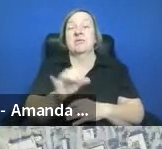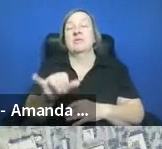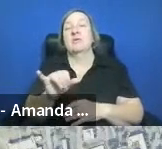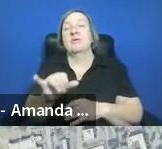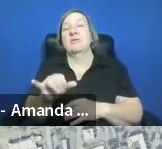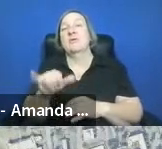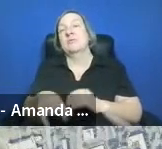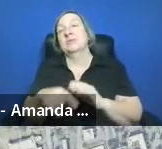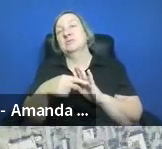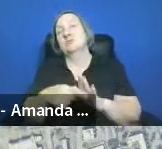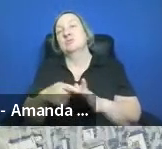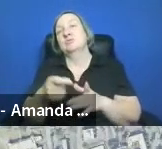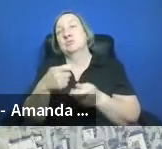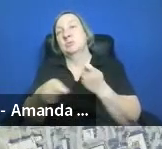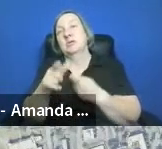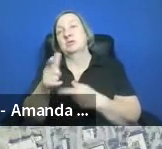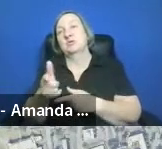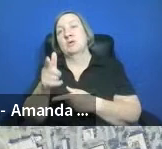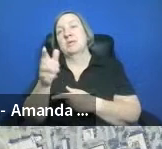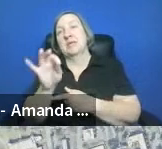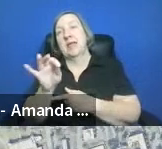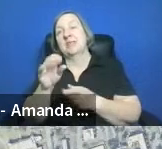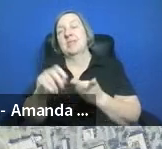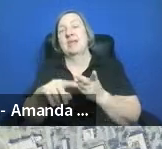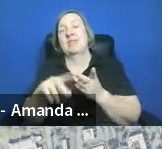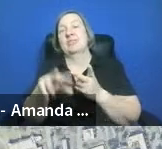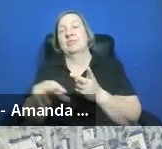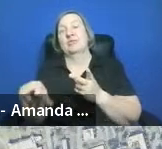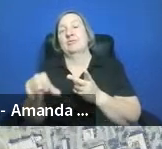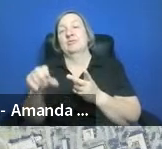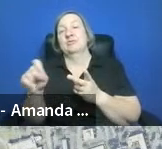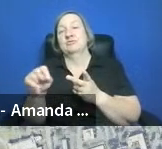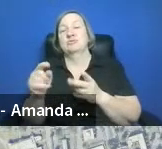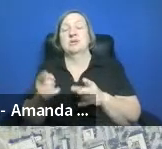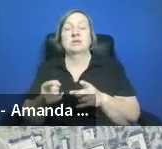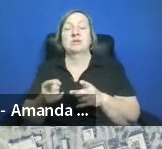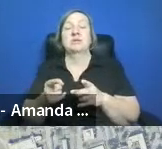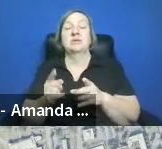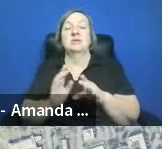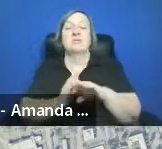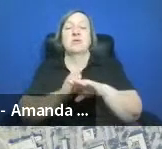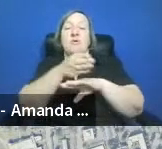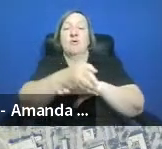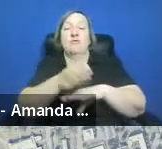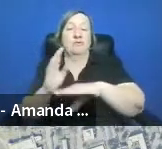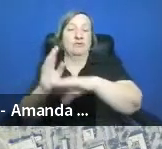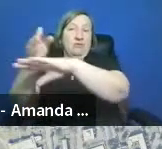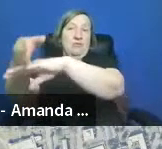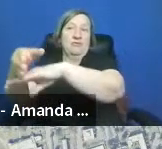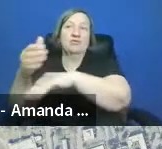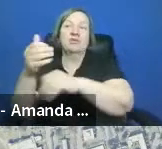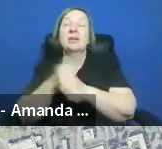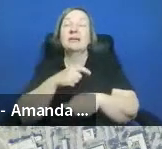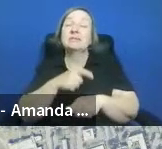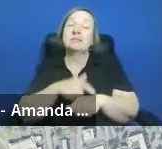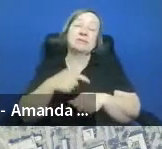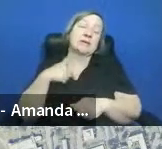also reflects the replacement of 29th and 33rd Street overcrossing. And each time we work through